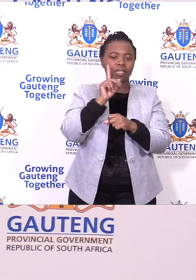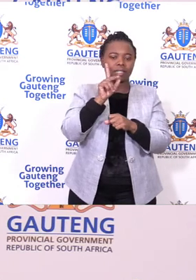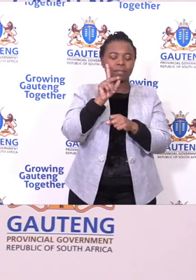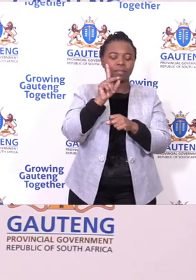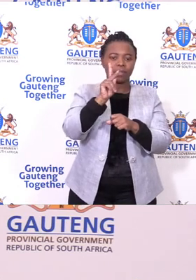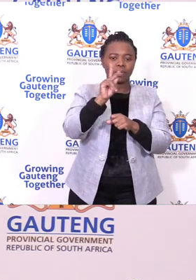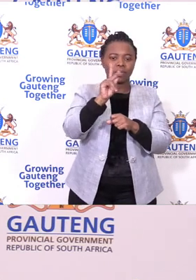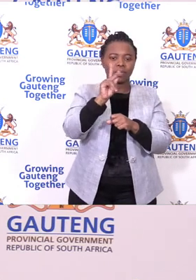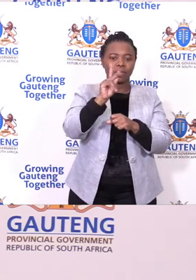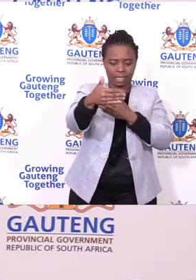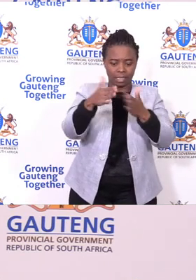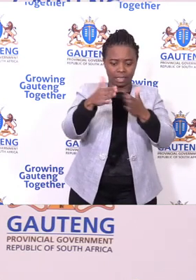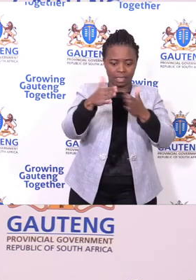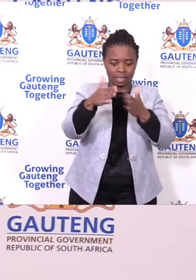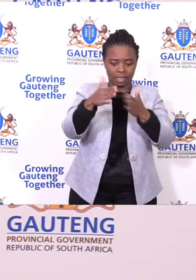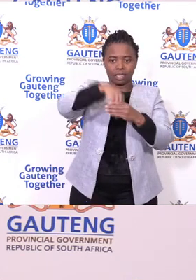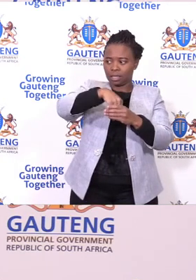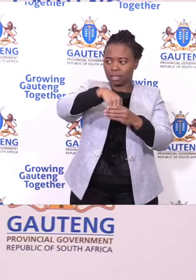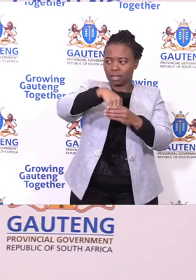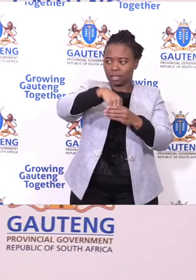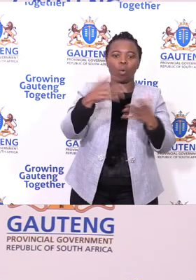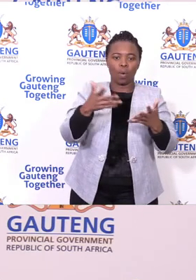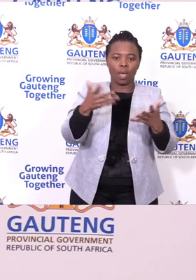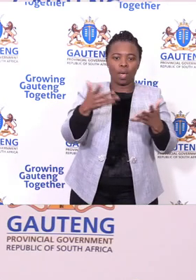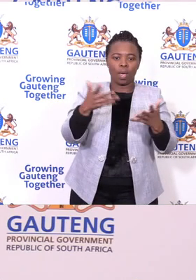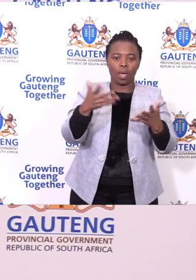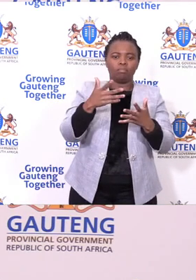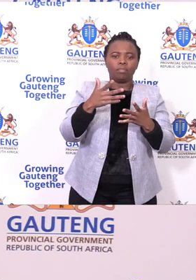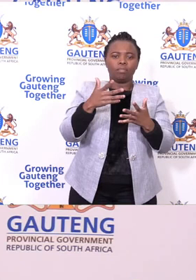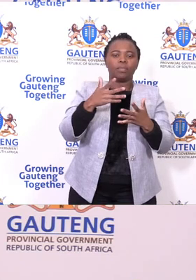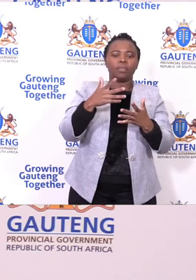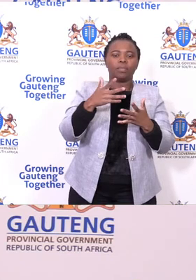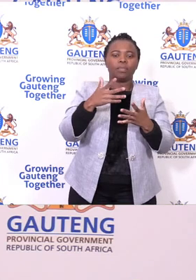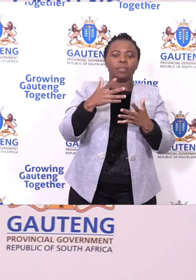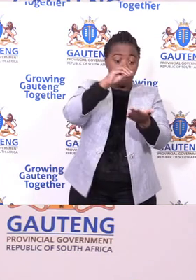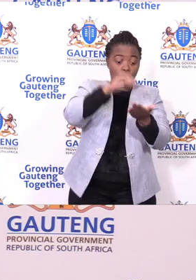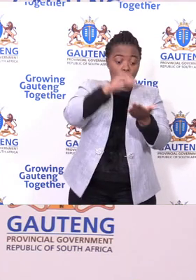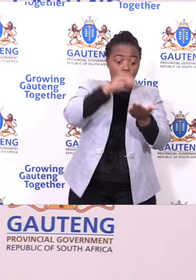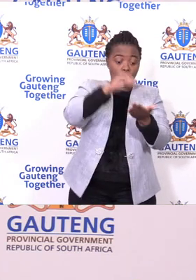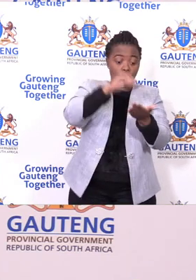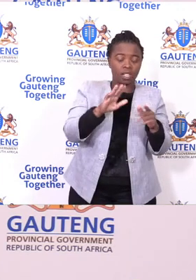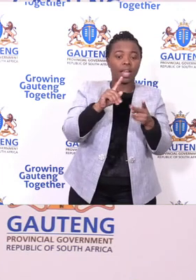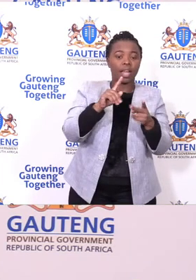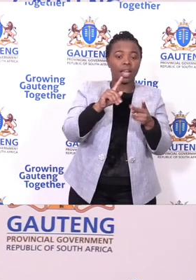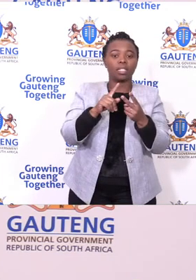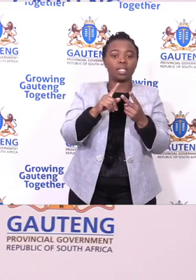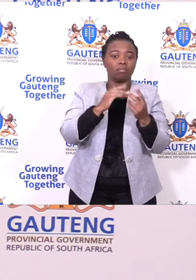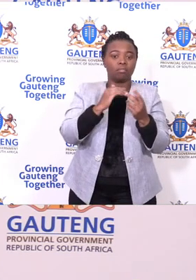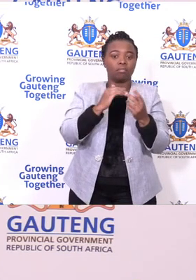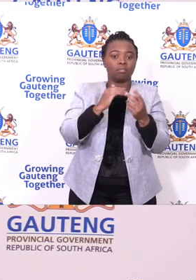the country, even everywhere. So the test kits are actually put and reserved for patients who